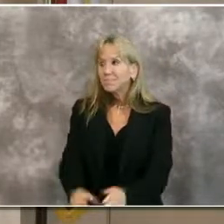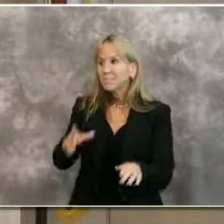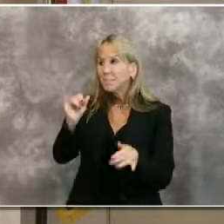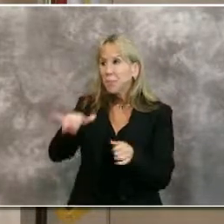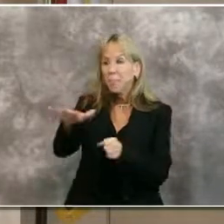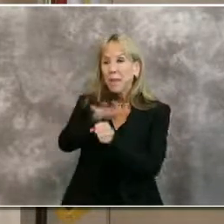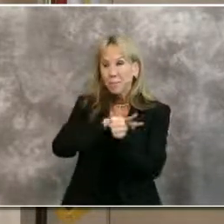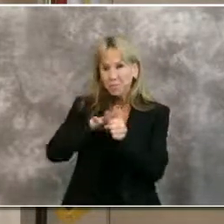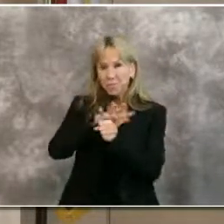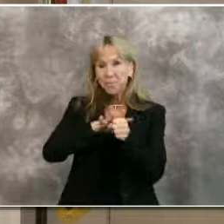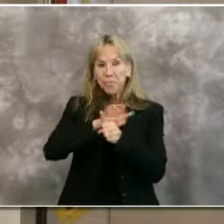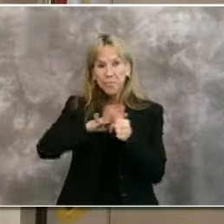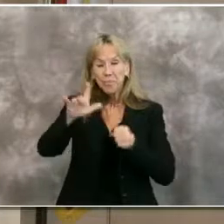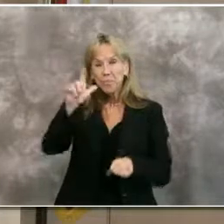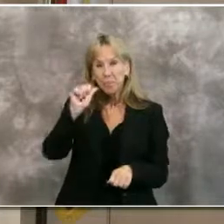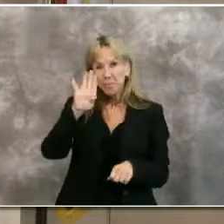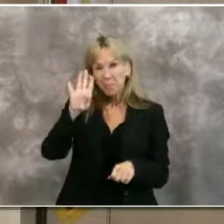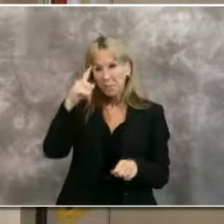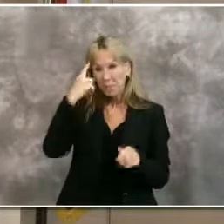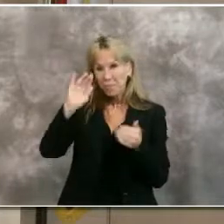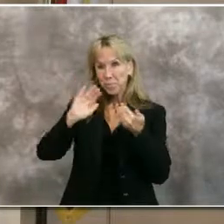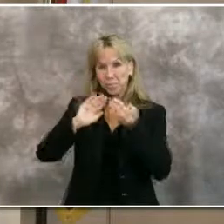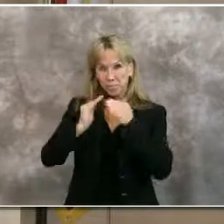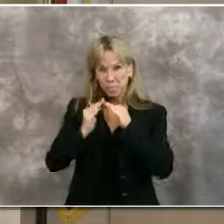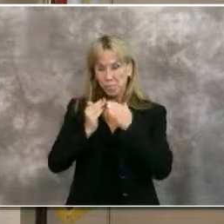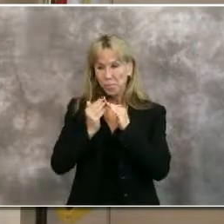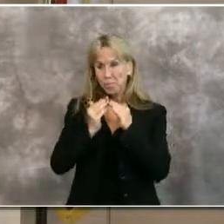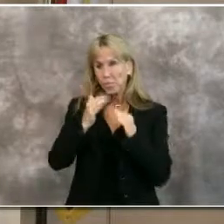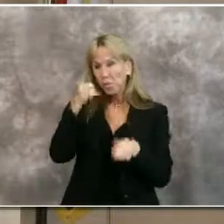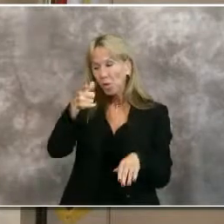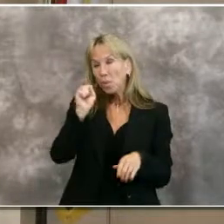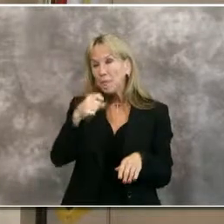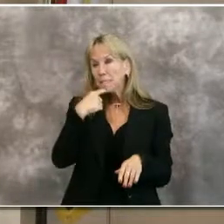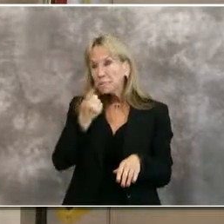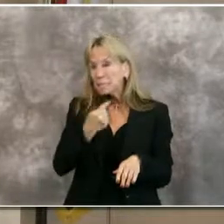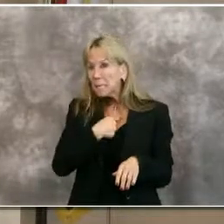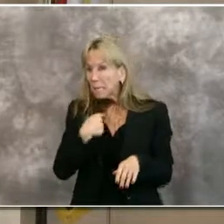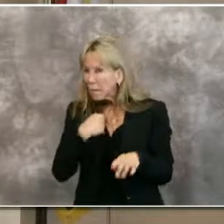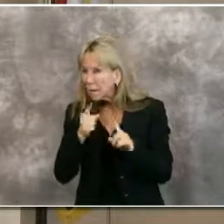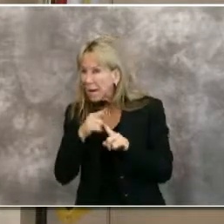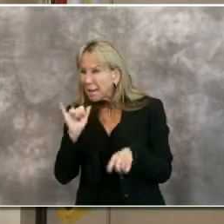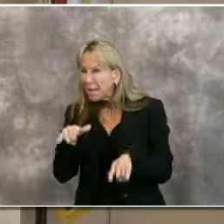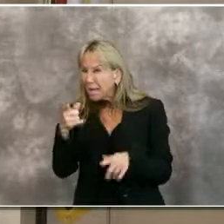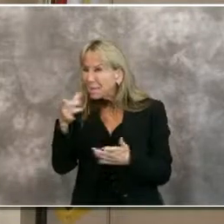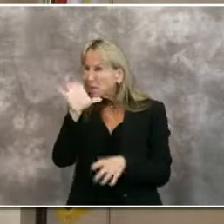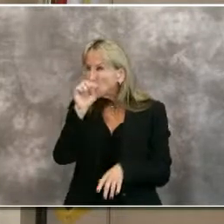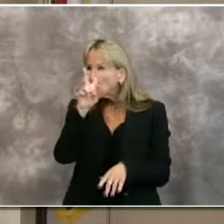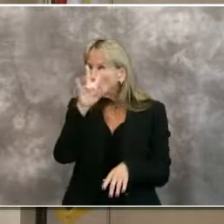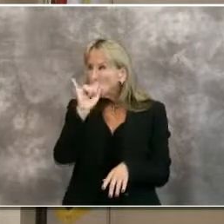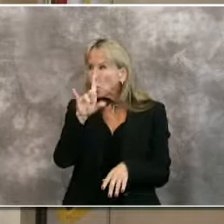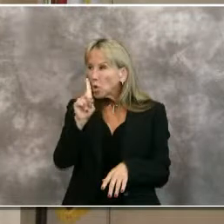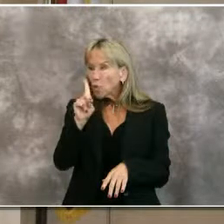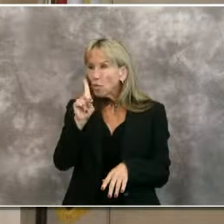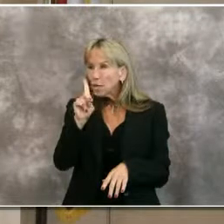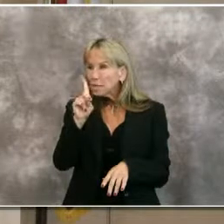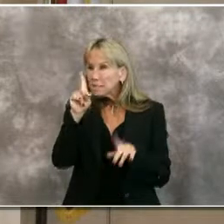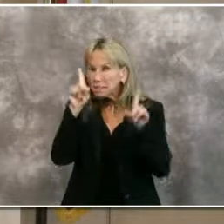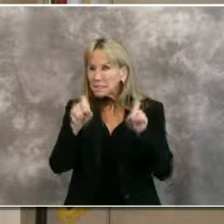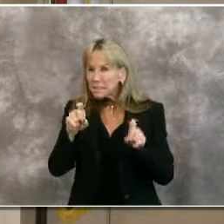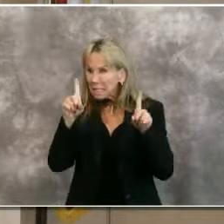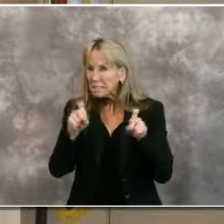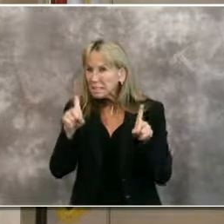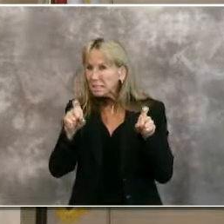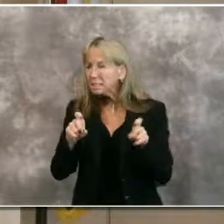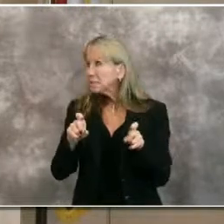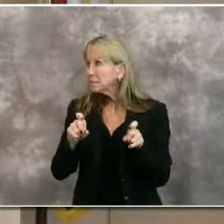in the list of community outbreaks today. Can you tell us any more about that? Was that a COVID testing lab or some other sort of lab? We have a lot of different types of